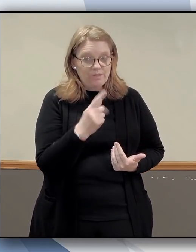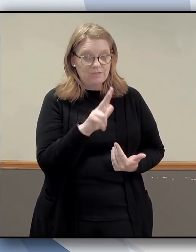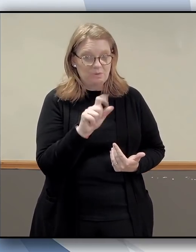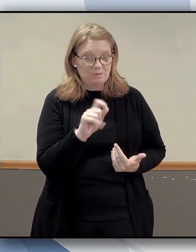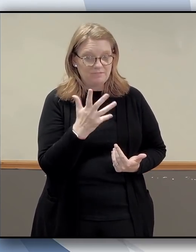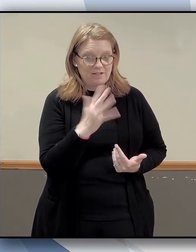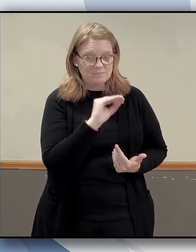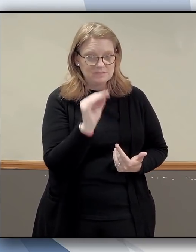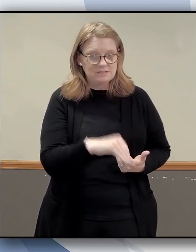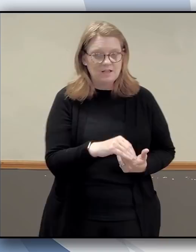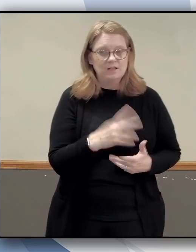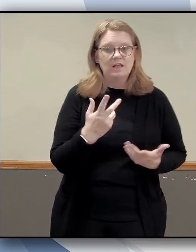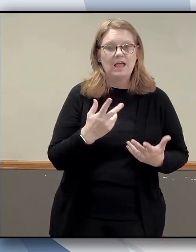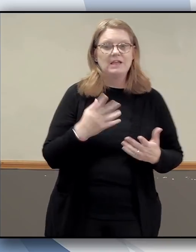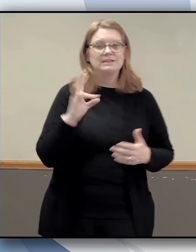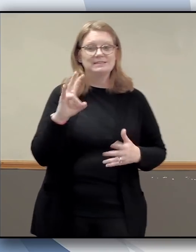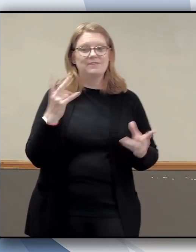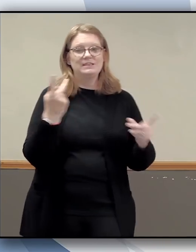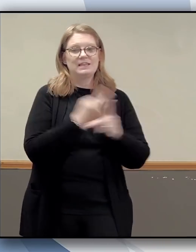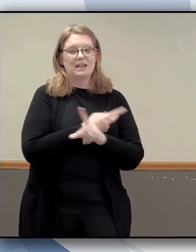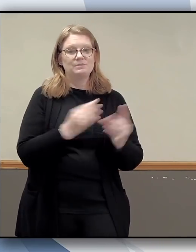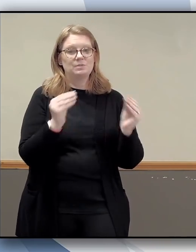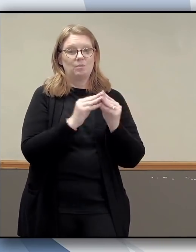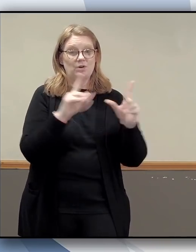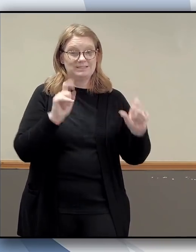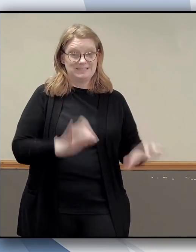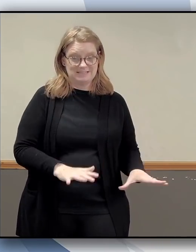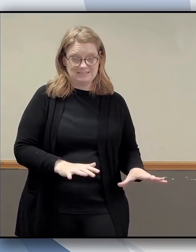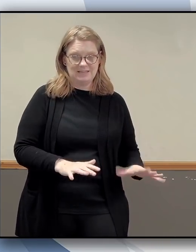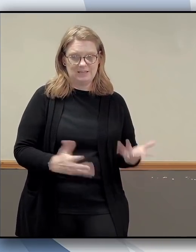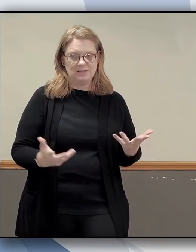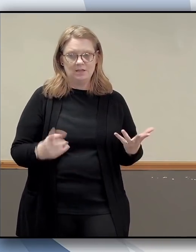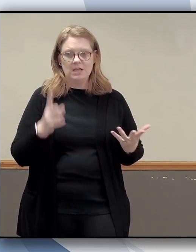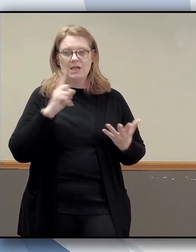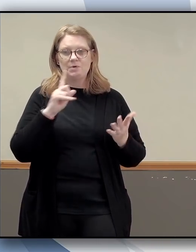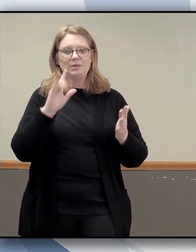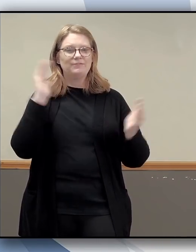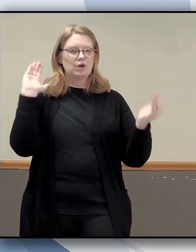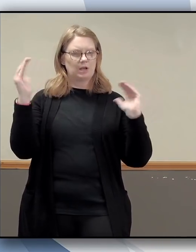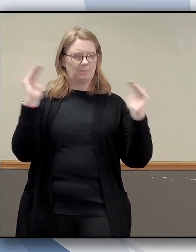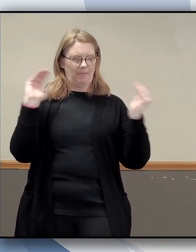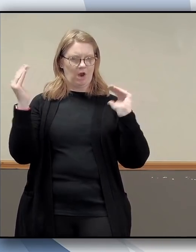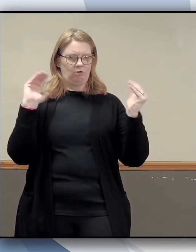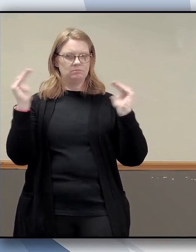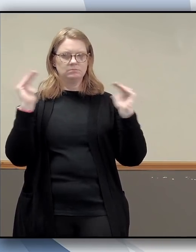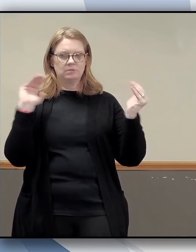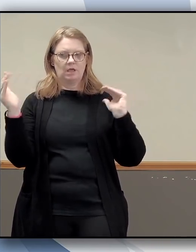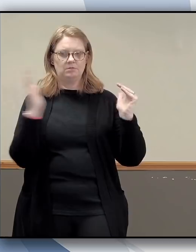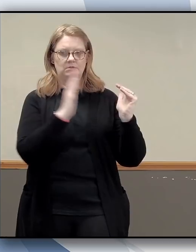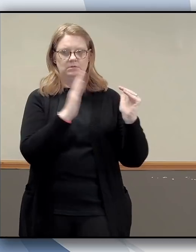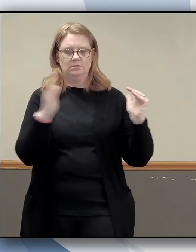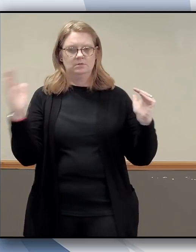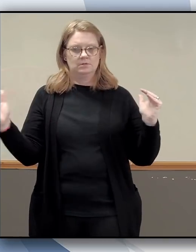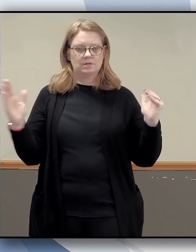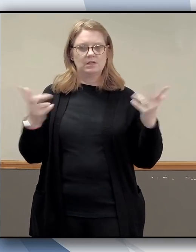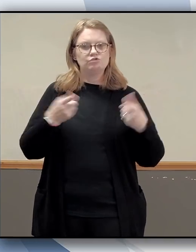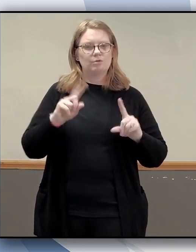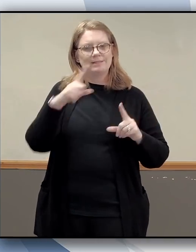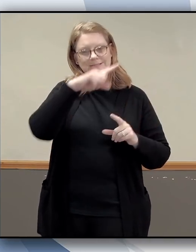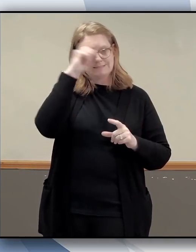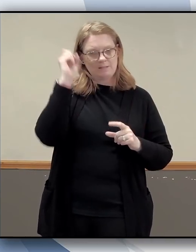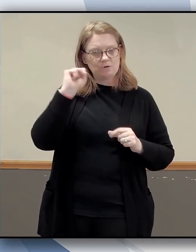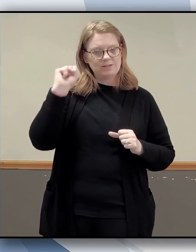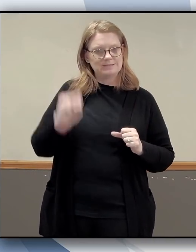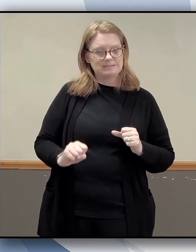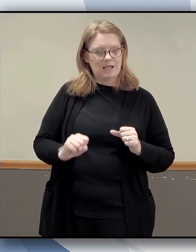almost 7 times as much testing as they were when they were at their peak. And then you can just go down the line and take a look as it moved to the south over the summer.